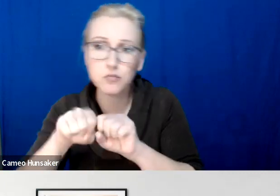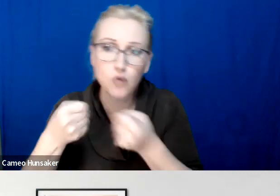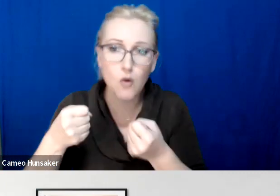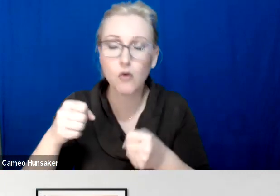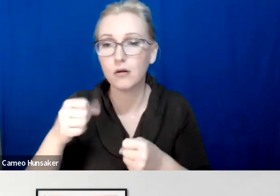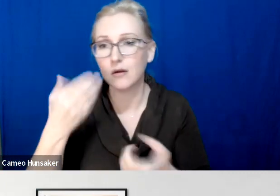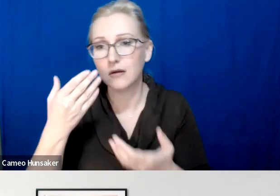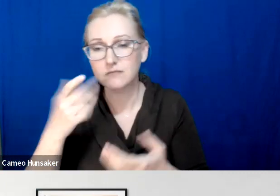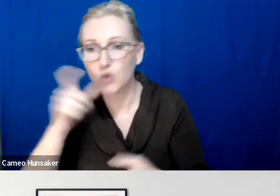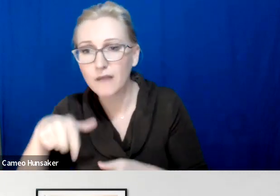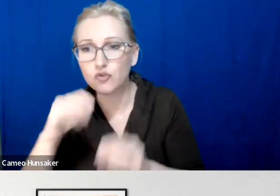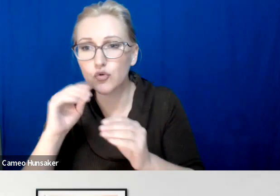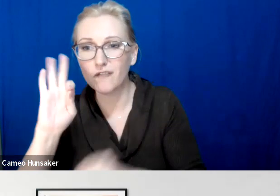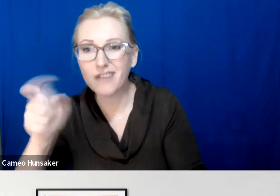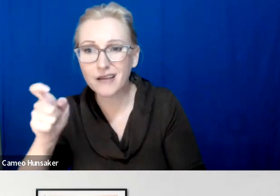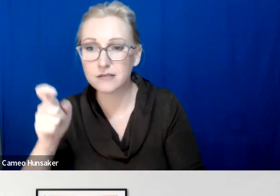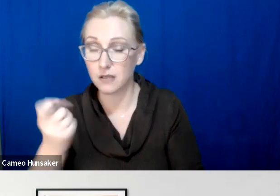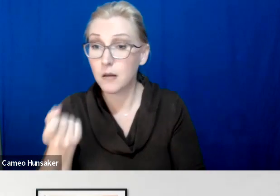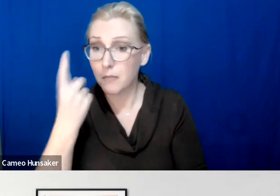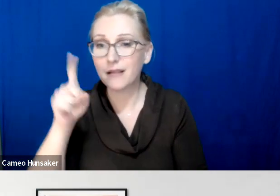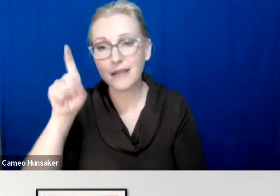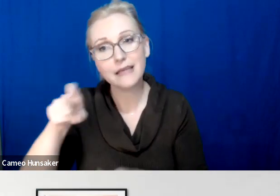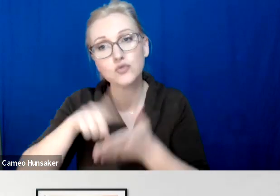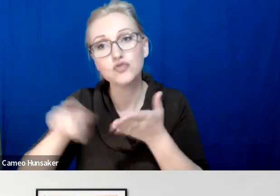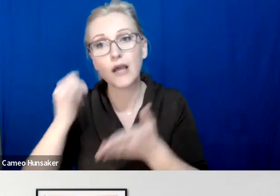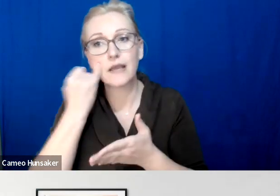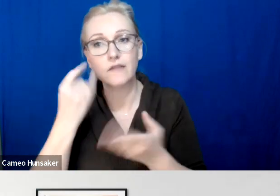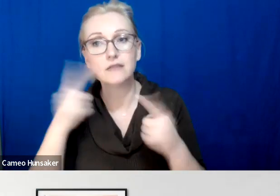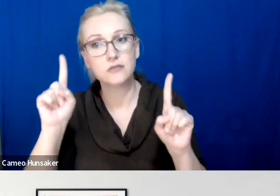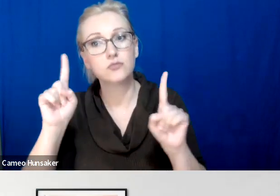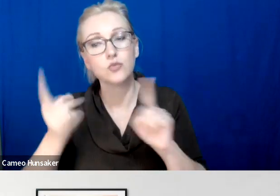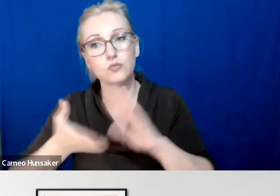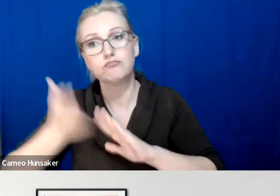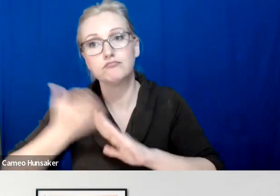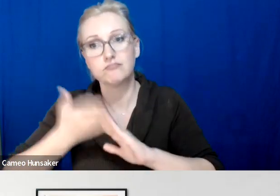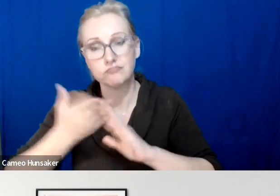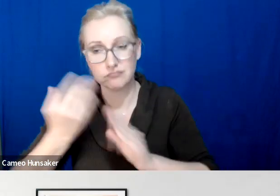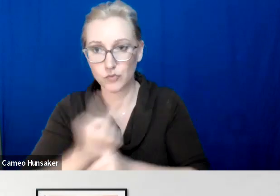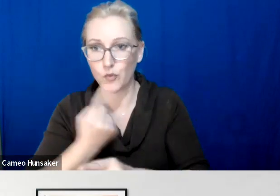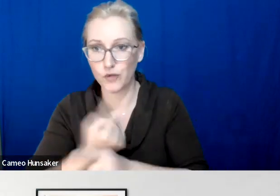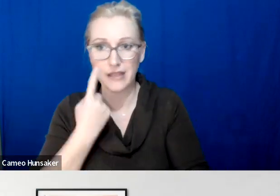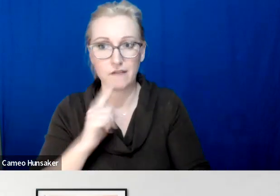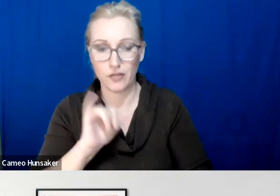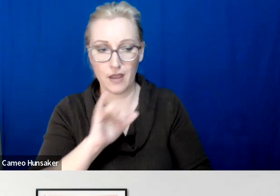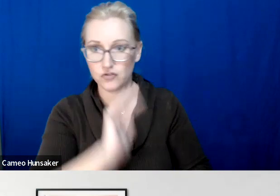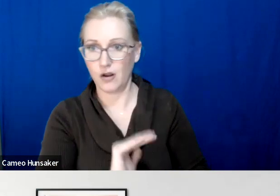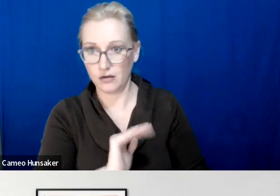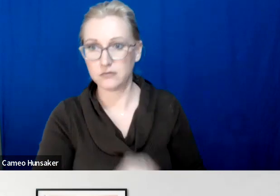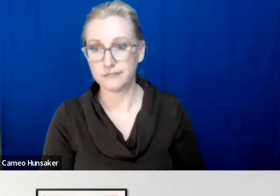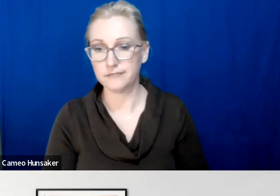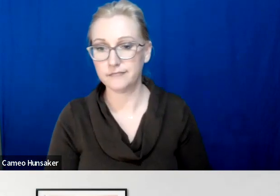it, but they should be checking that it's working as needed for that child.